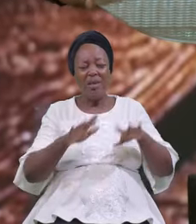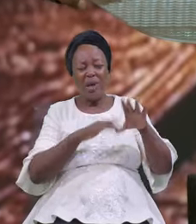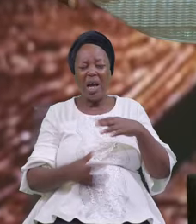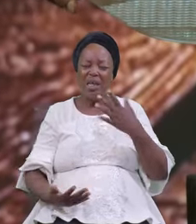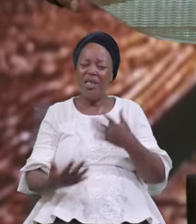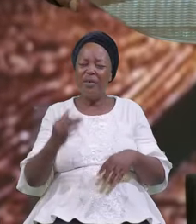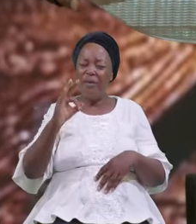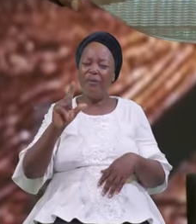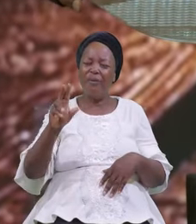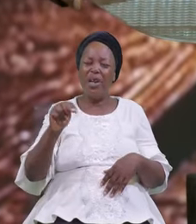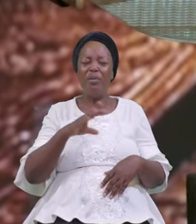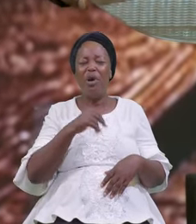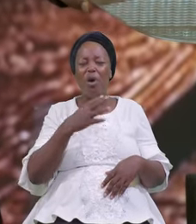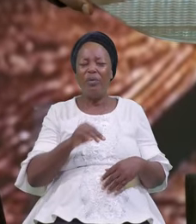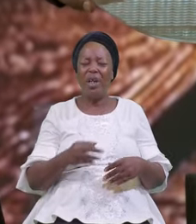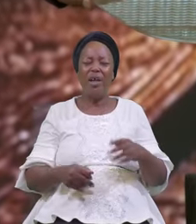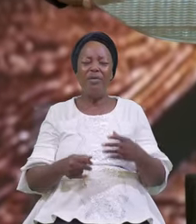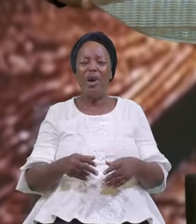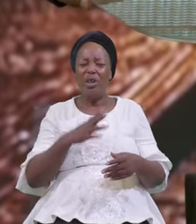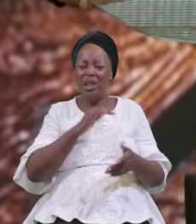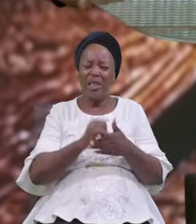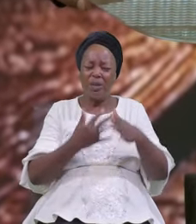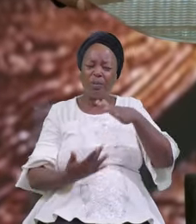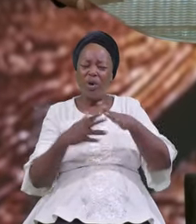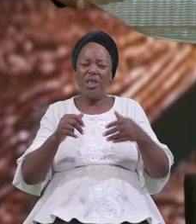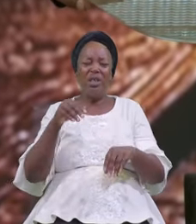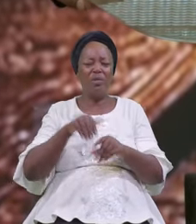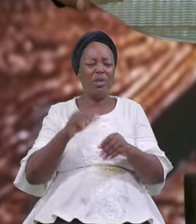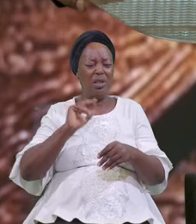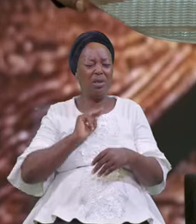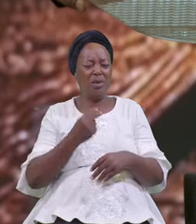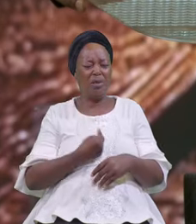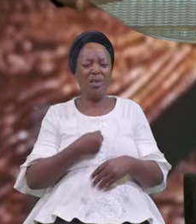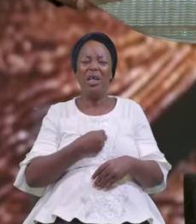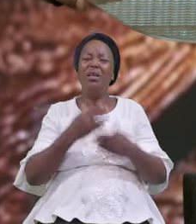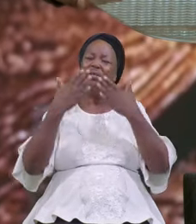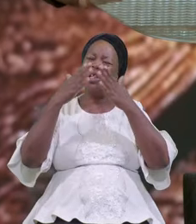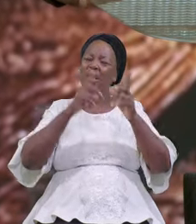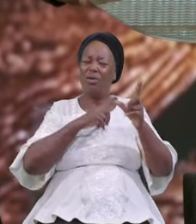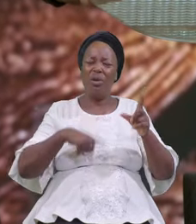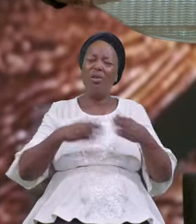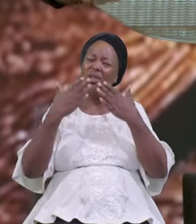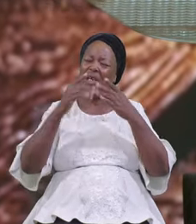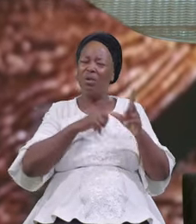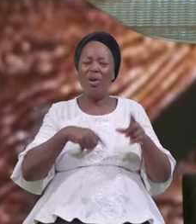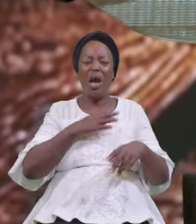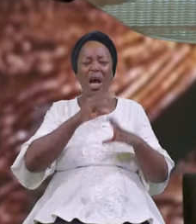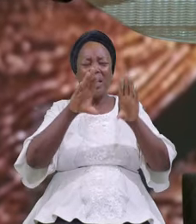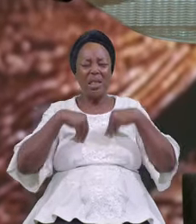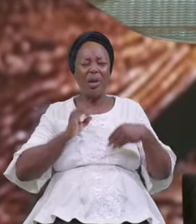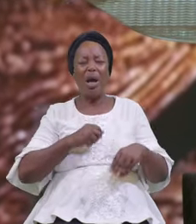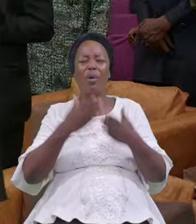of the Holy Ghost burning within us. Thank you, Lord. Thank you, Lord. Accept our praises